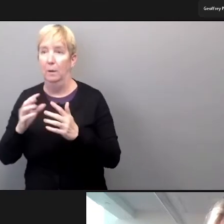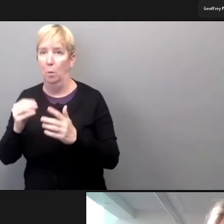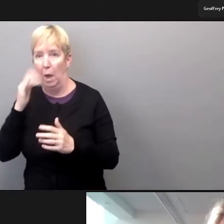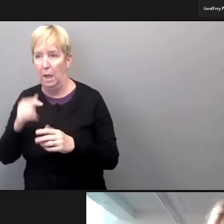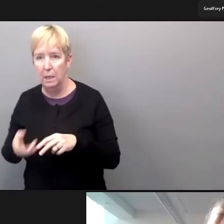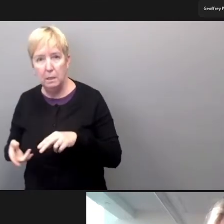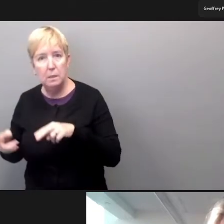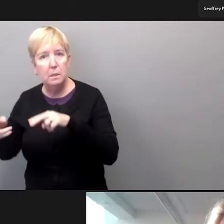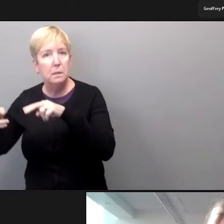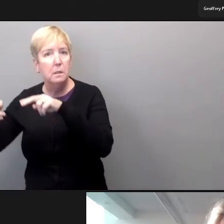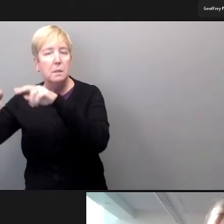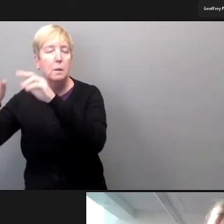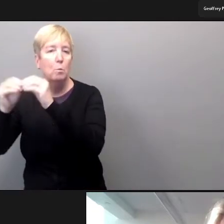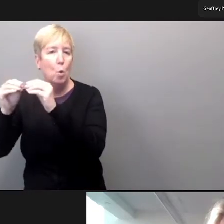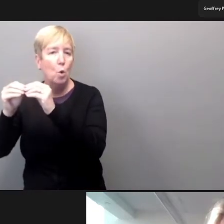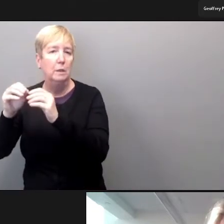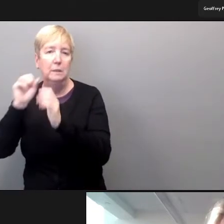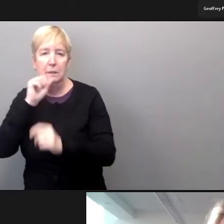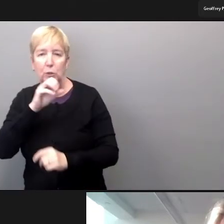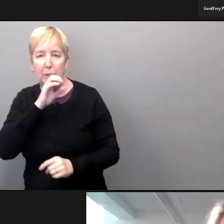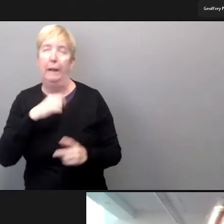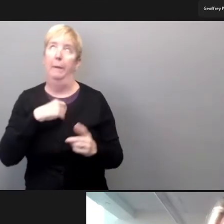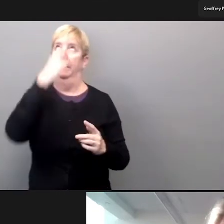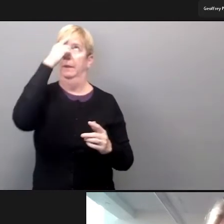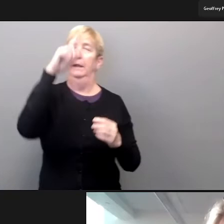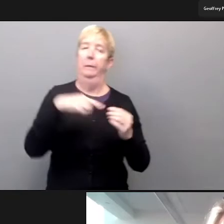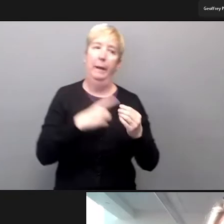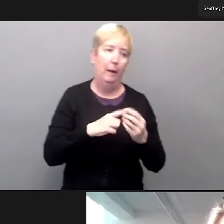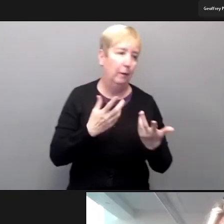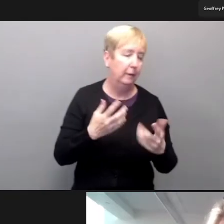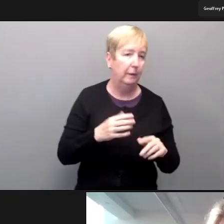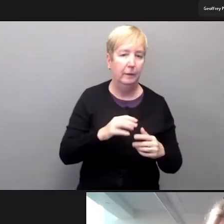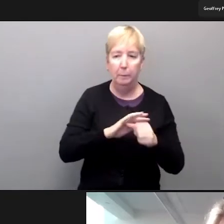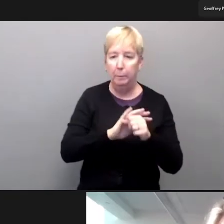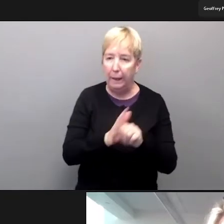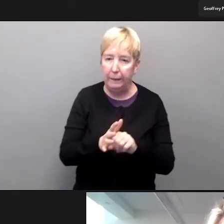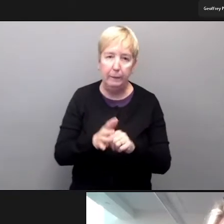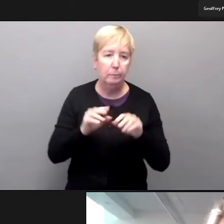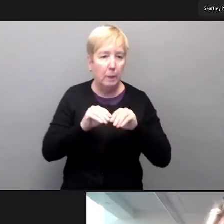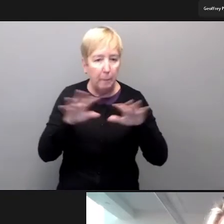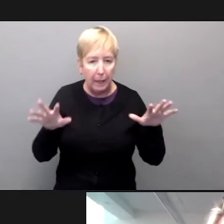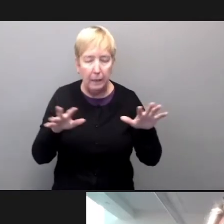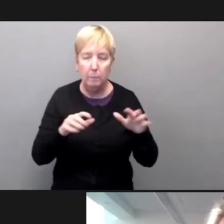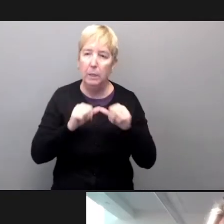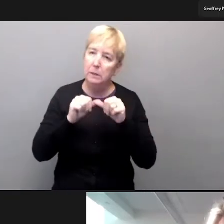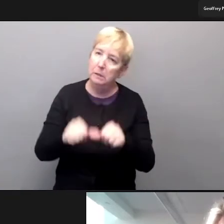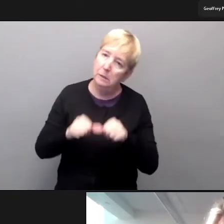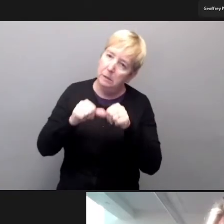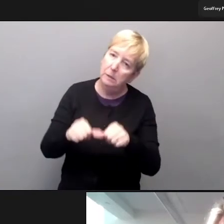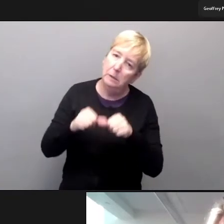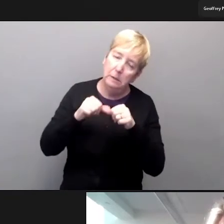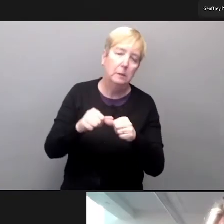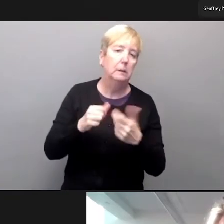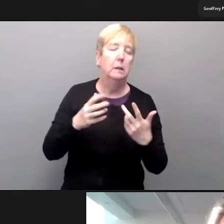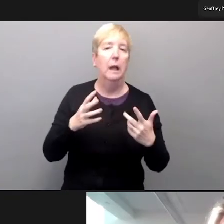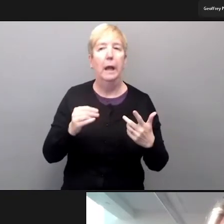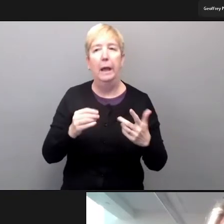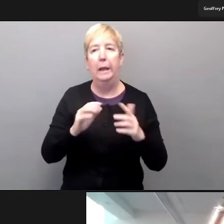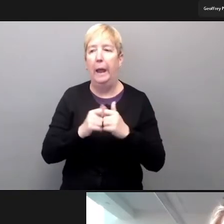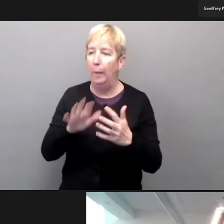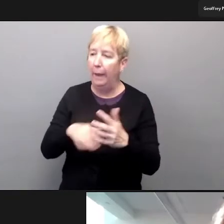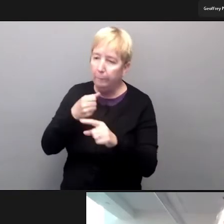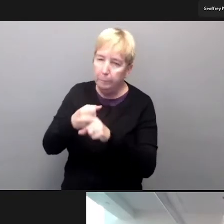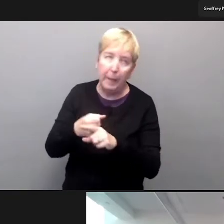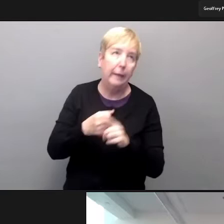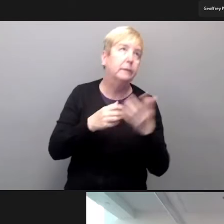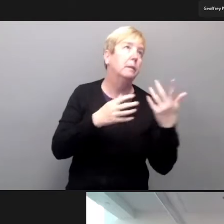about just the duration of the pandemic and the impacts it's had on the healthcare system, caregivers, even housing.